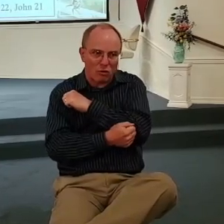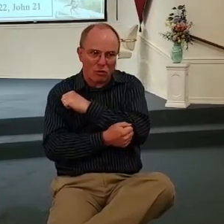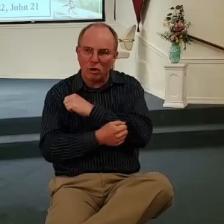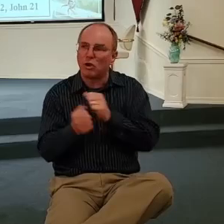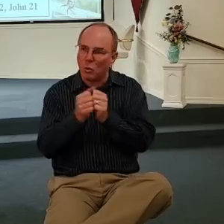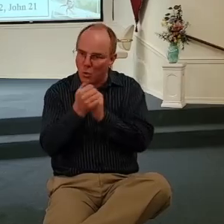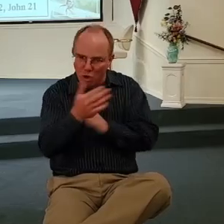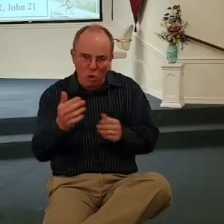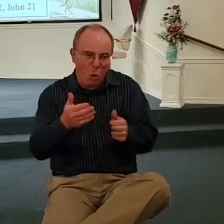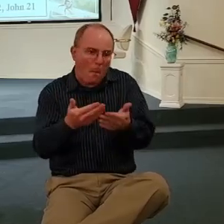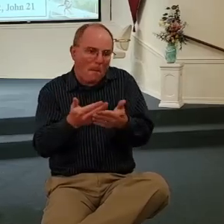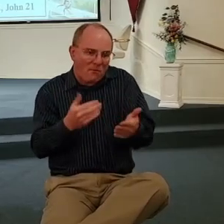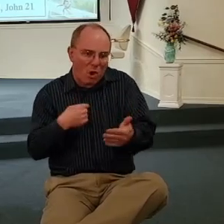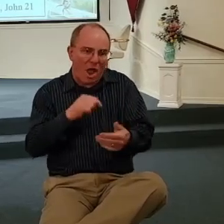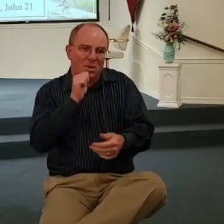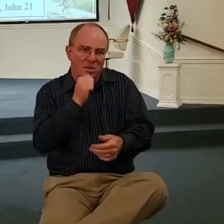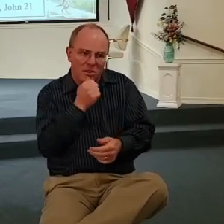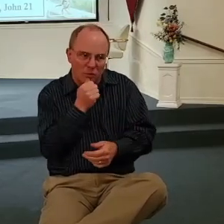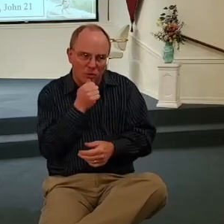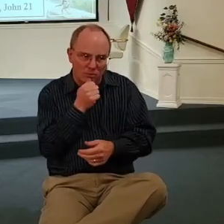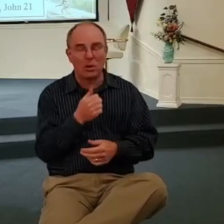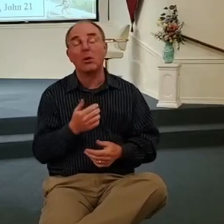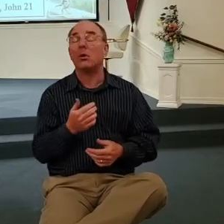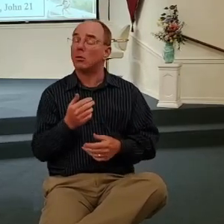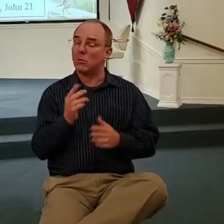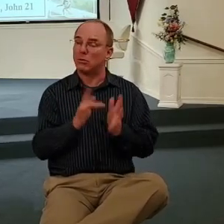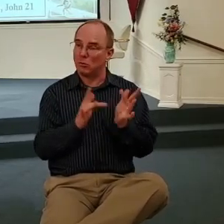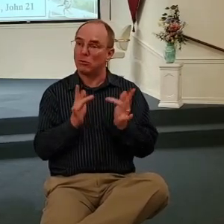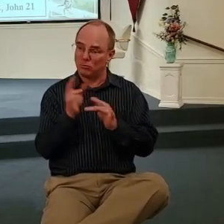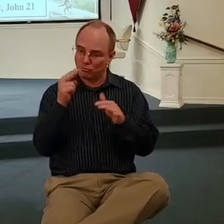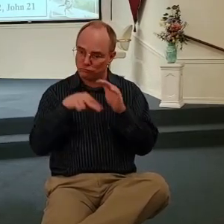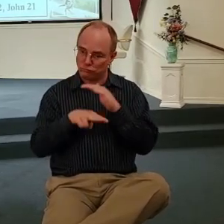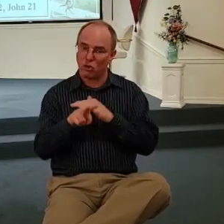Clearly predicting what's going to become of him in short time.